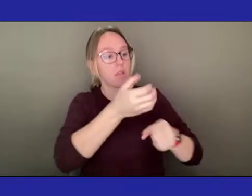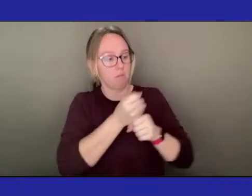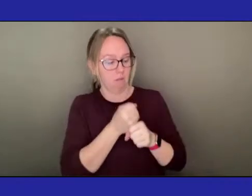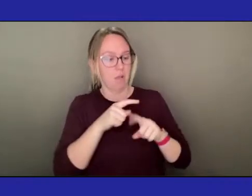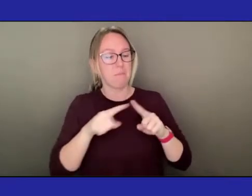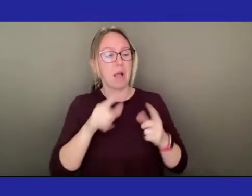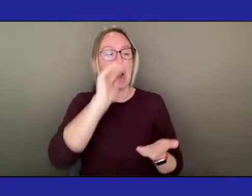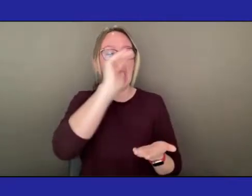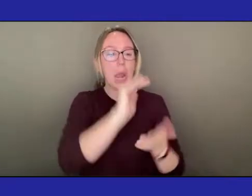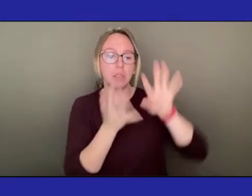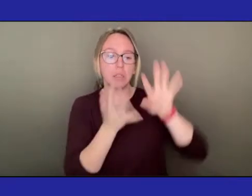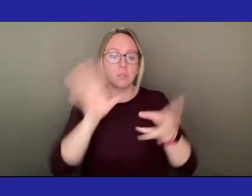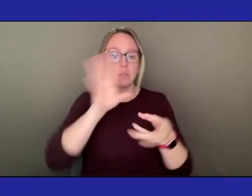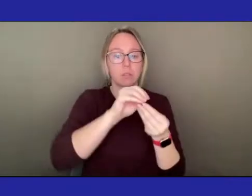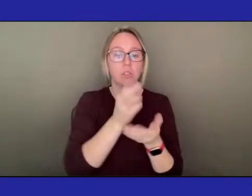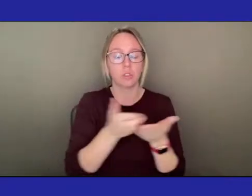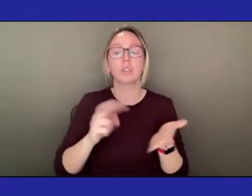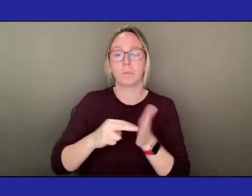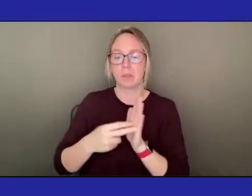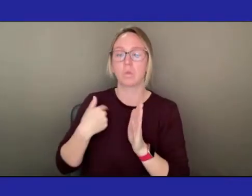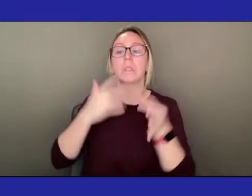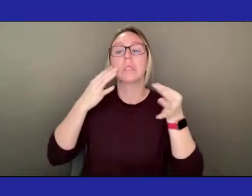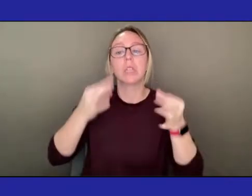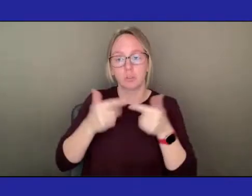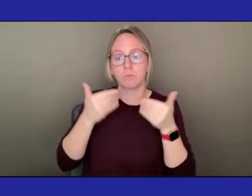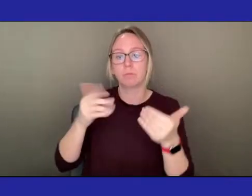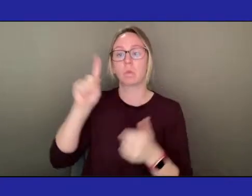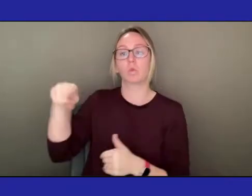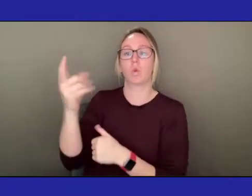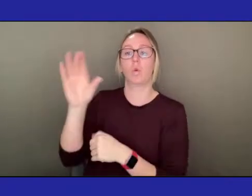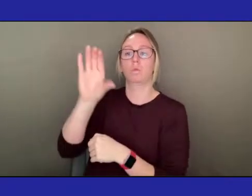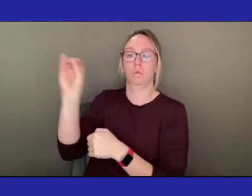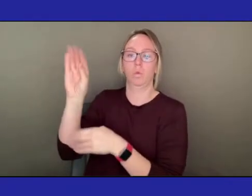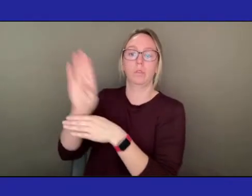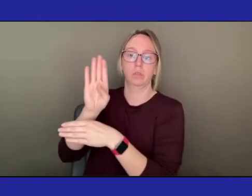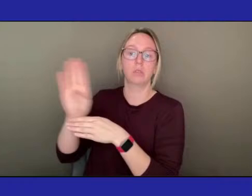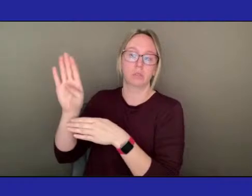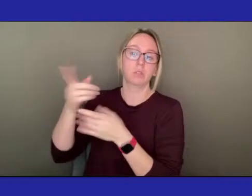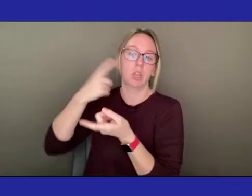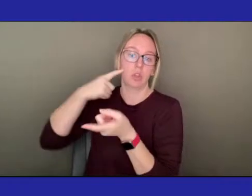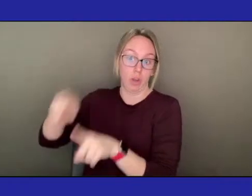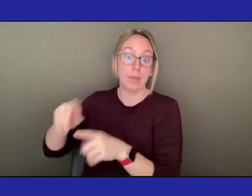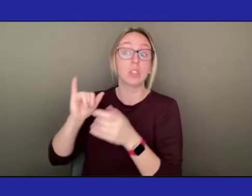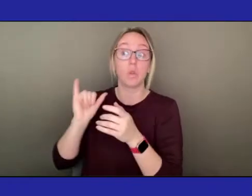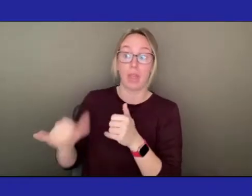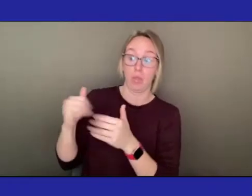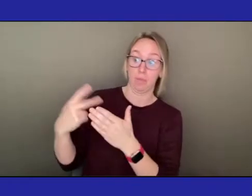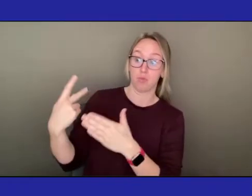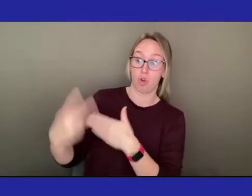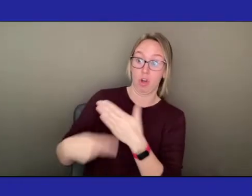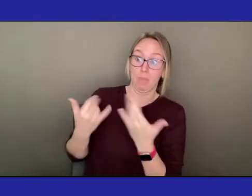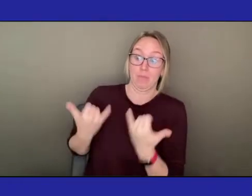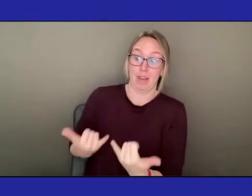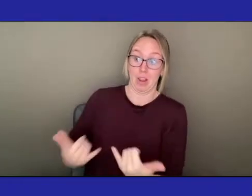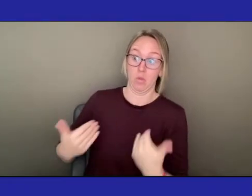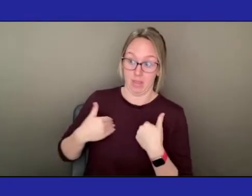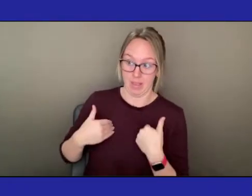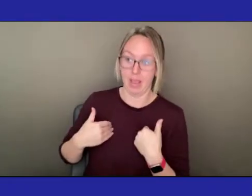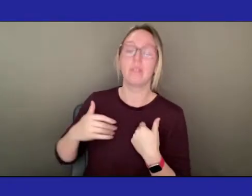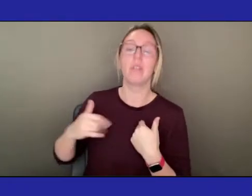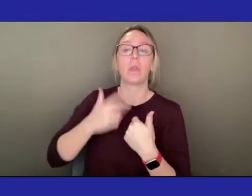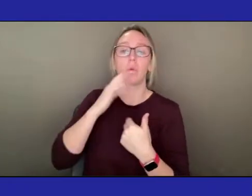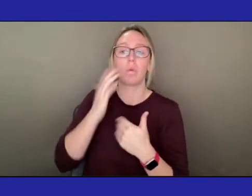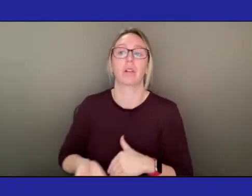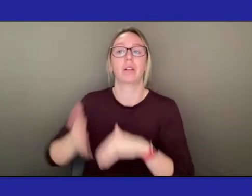consider a sole source agreement. So in order to build on the program that now exists, a new contract will include some